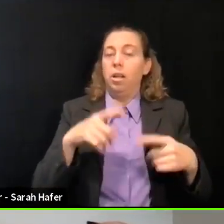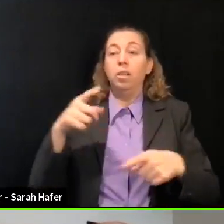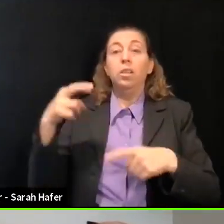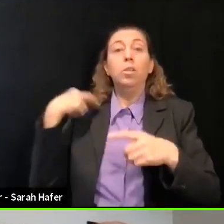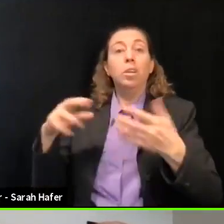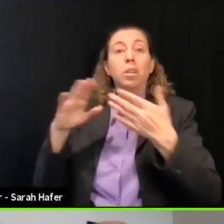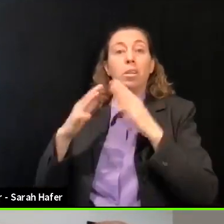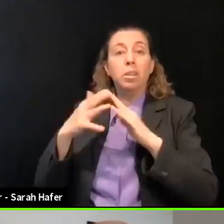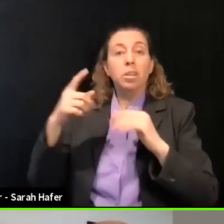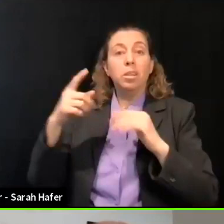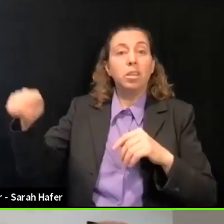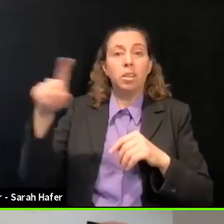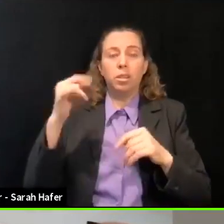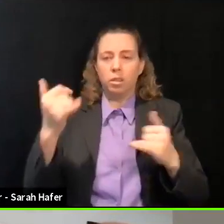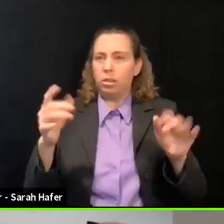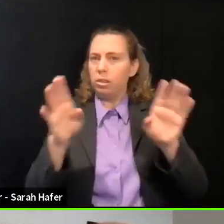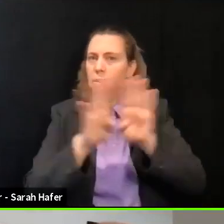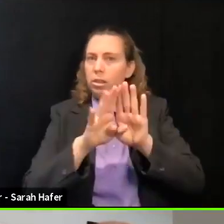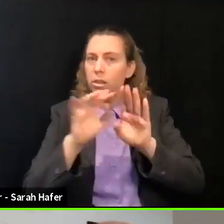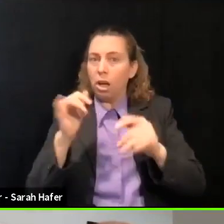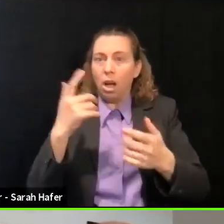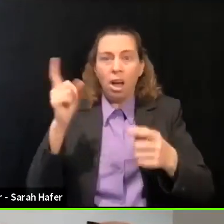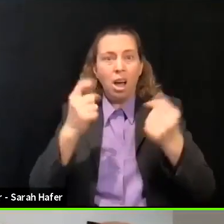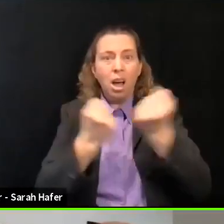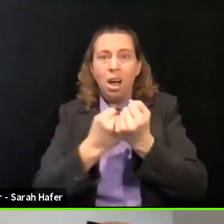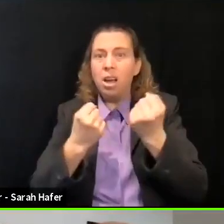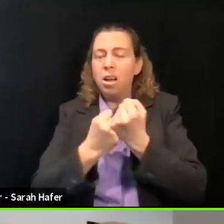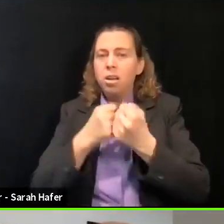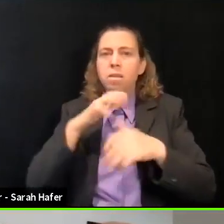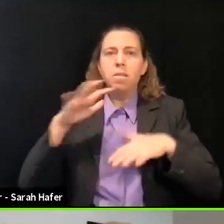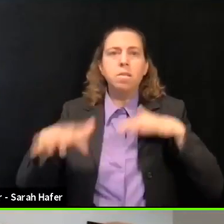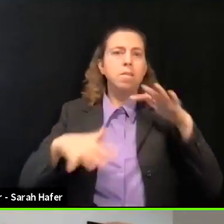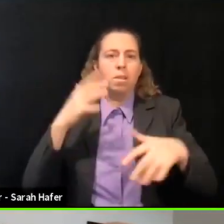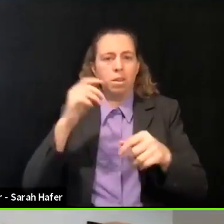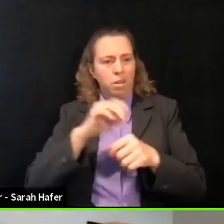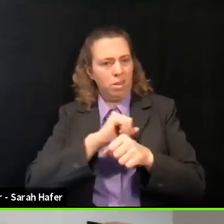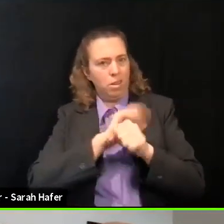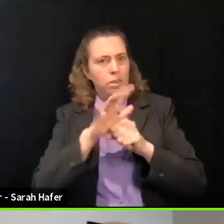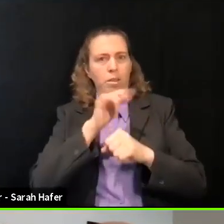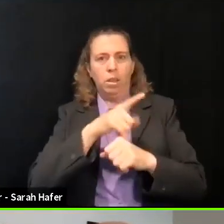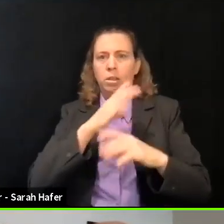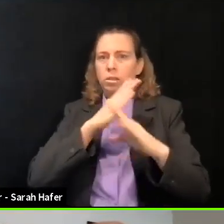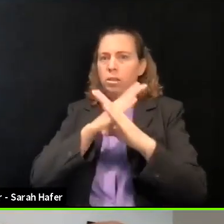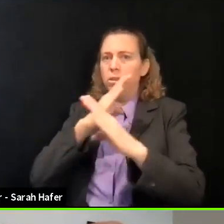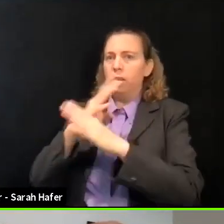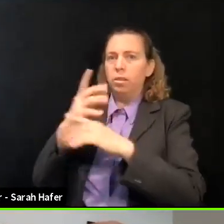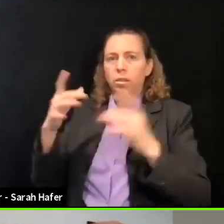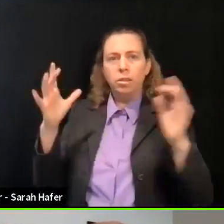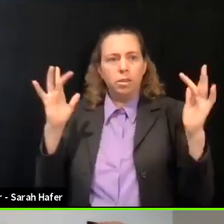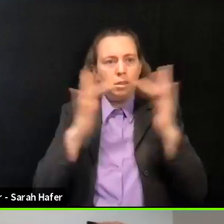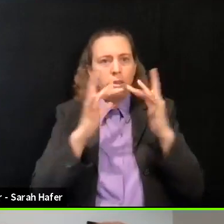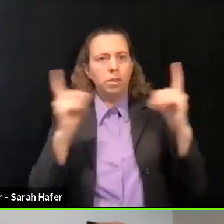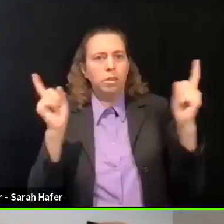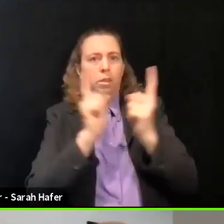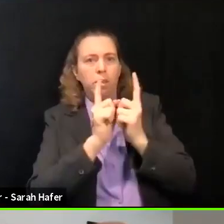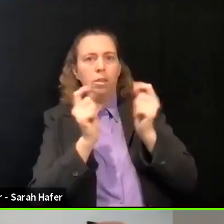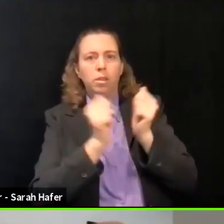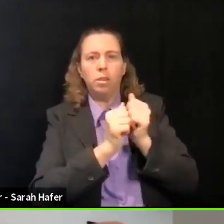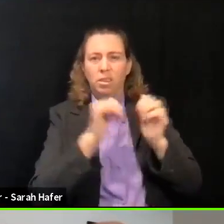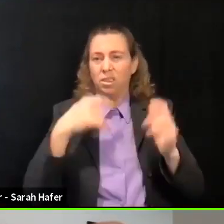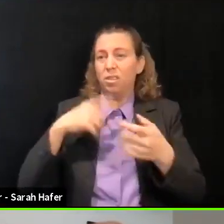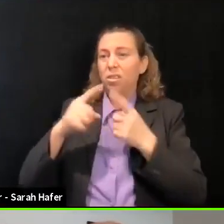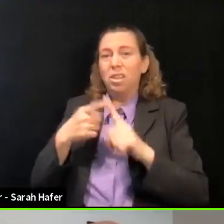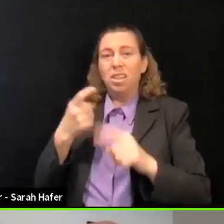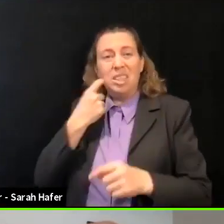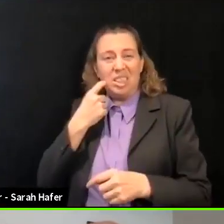support. We had the sense of, as my neighbor said, whose husband had a severe heart attack and she rushed him